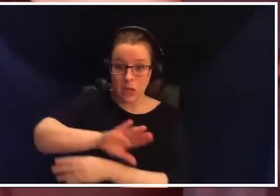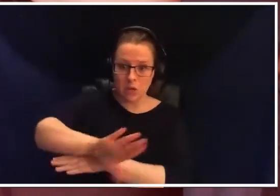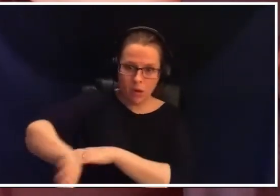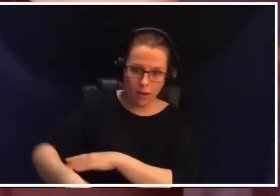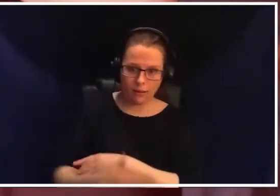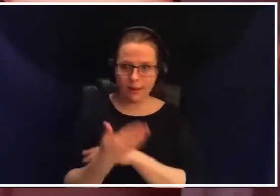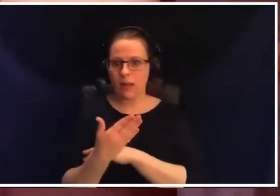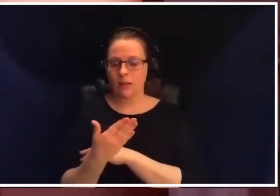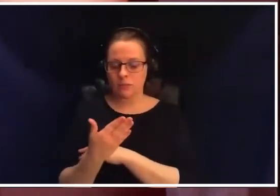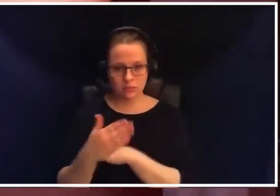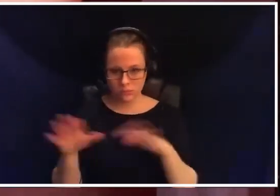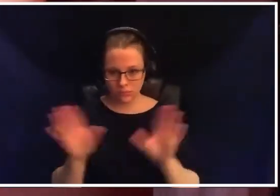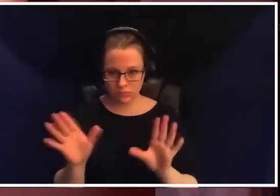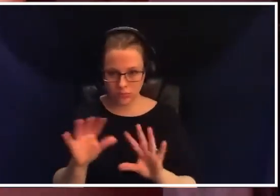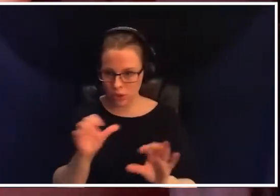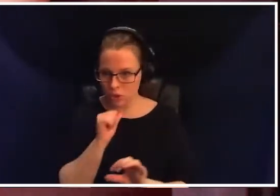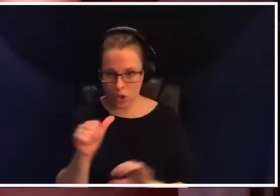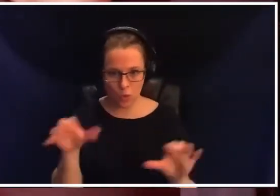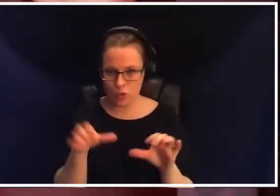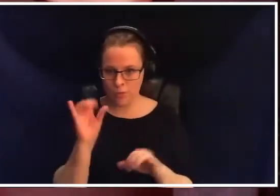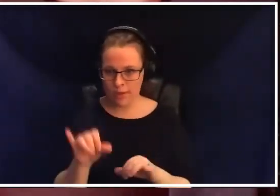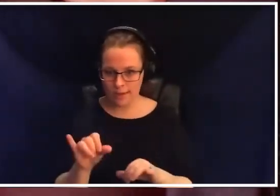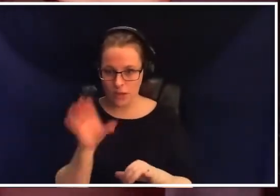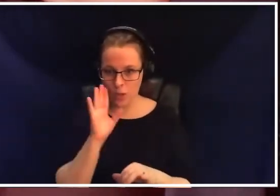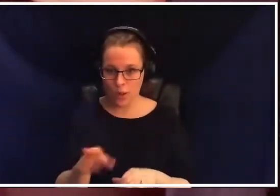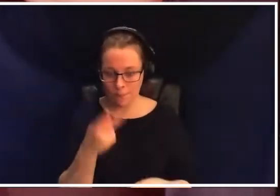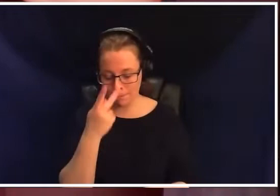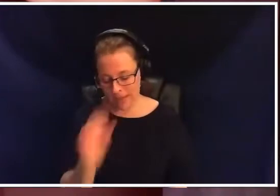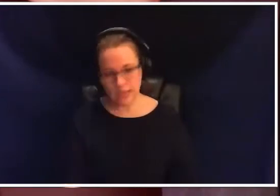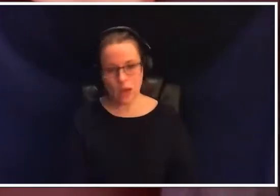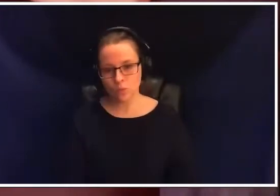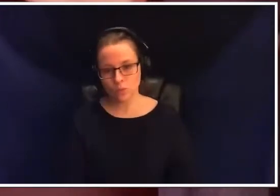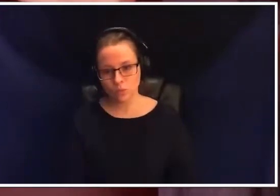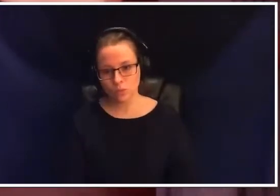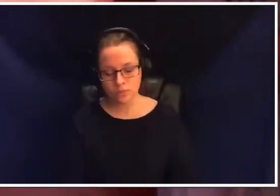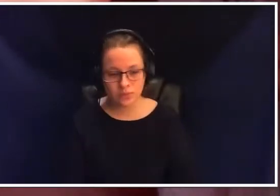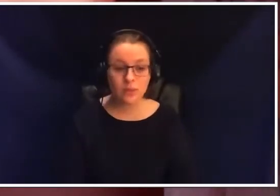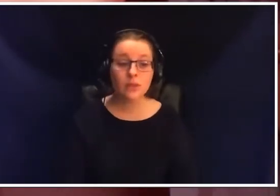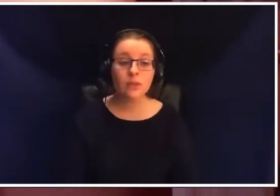that. But this is I Could Have Danced All Night from My Fair Lady.